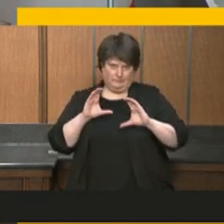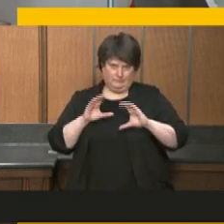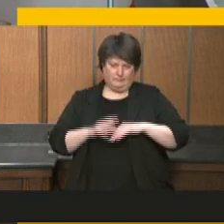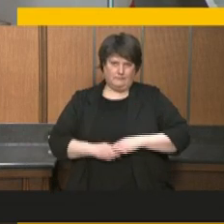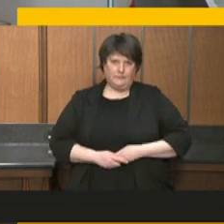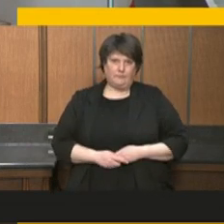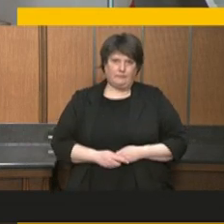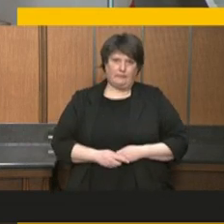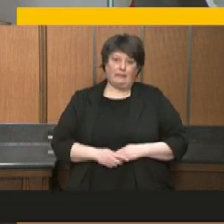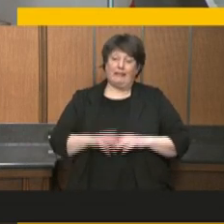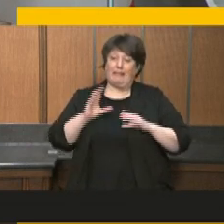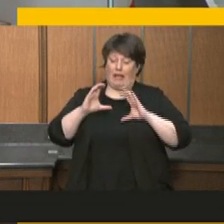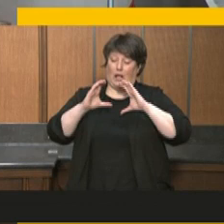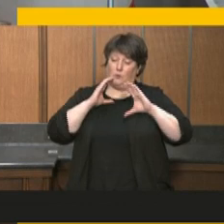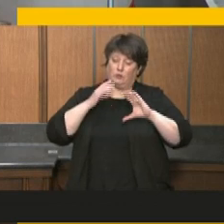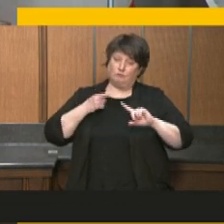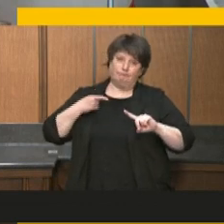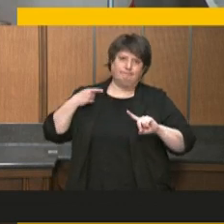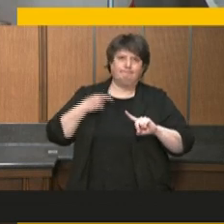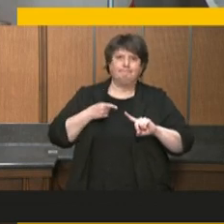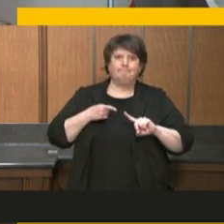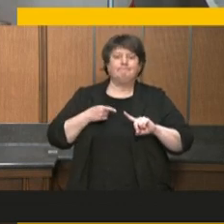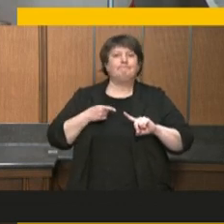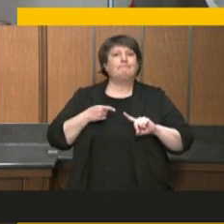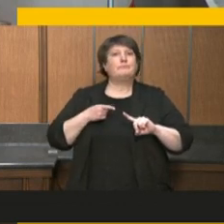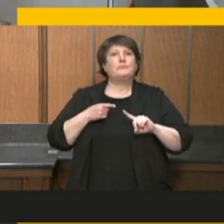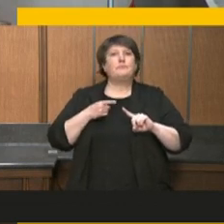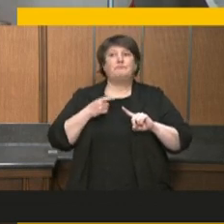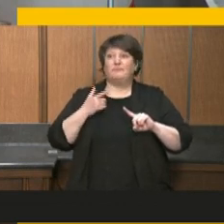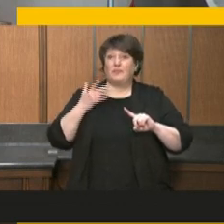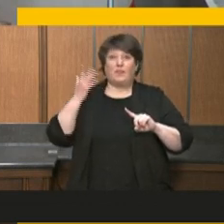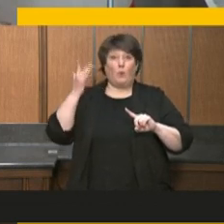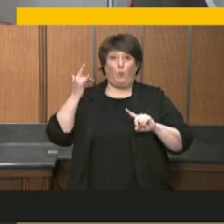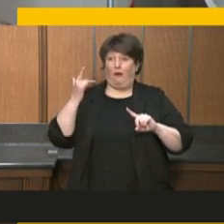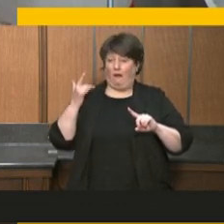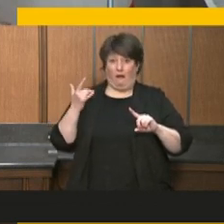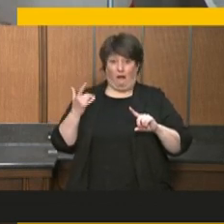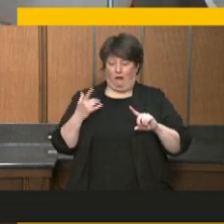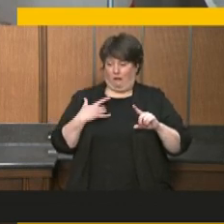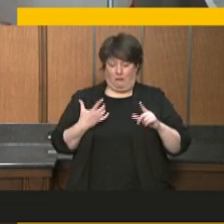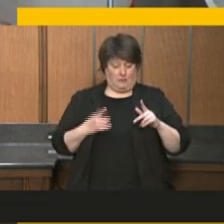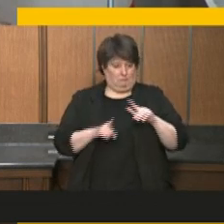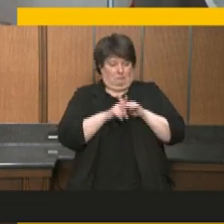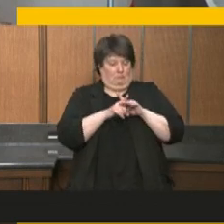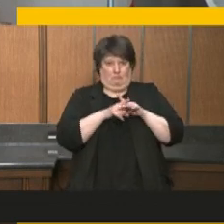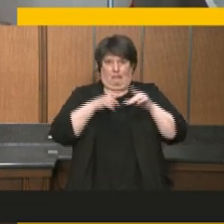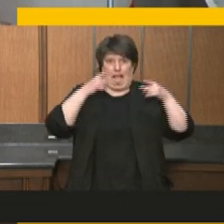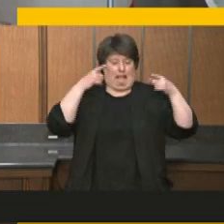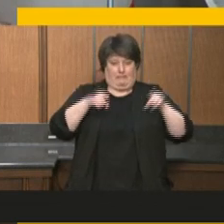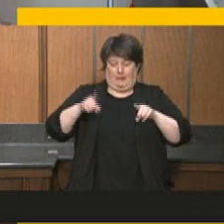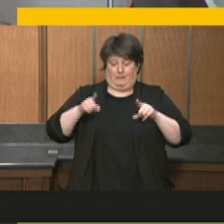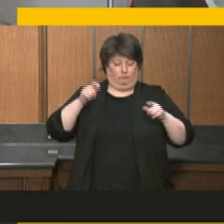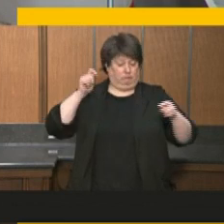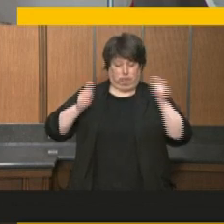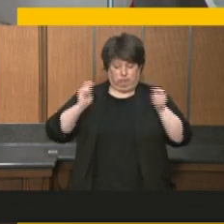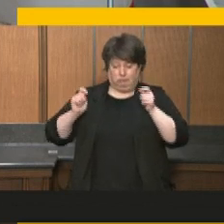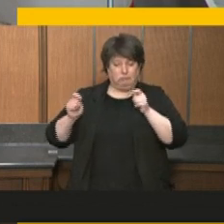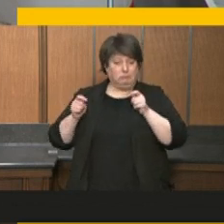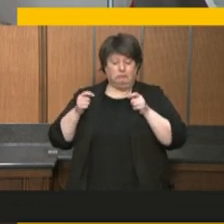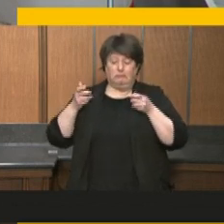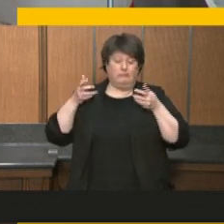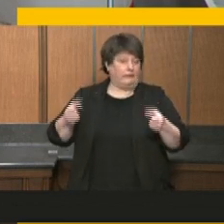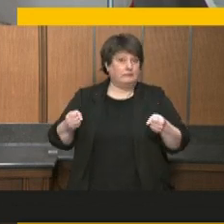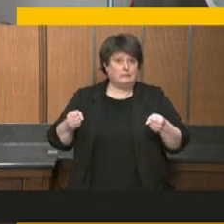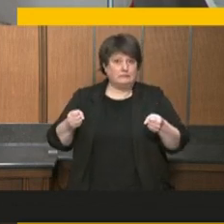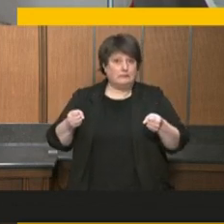This is a time when, first of all, things are changing and developing very, very fast. And this